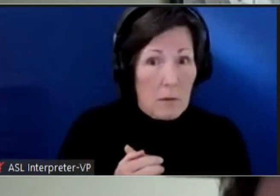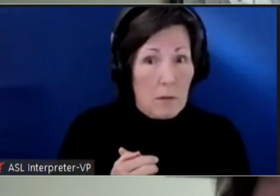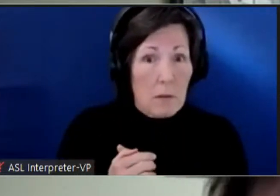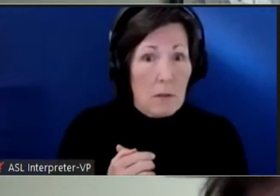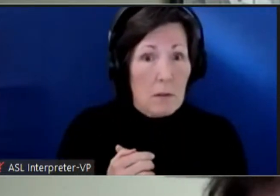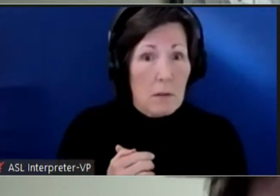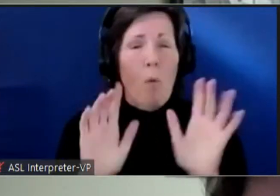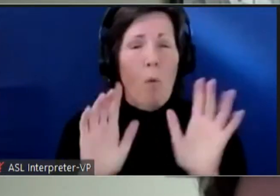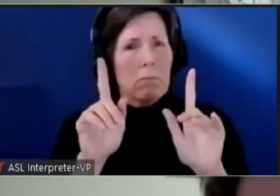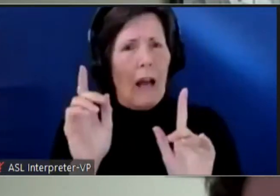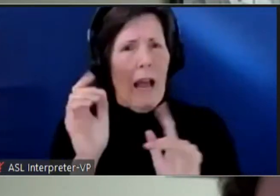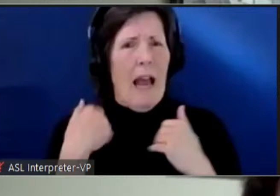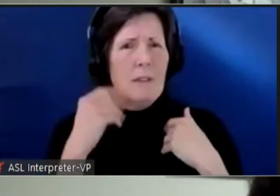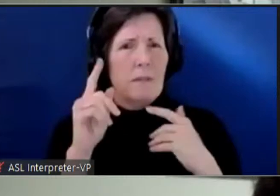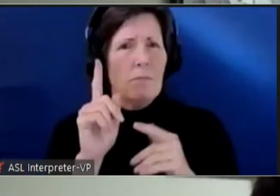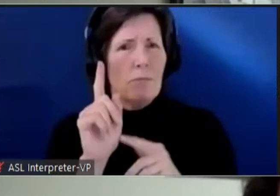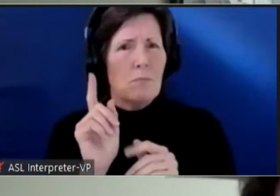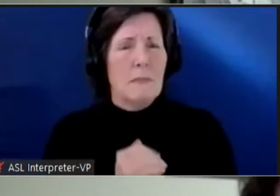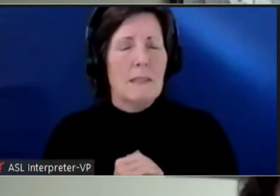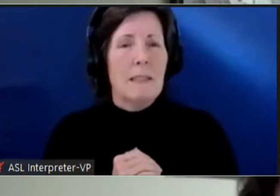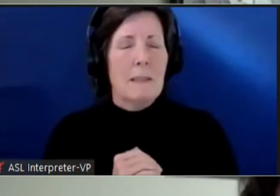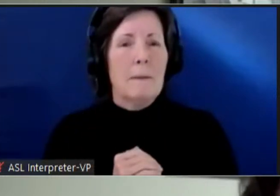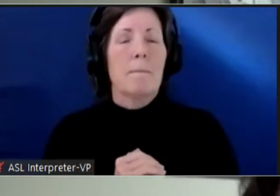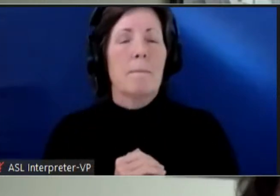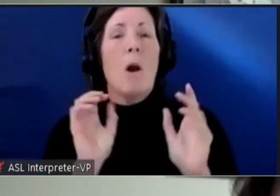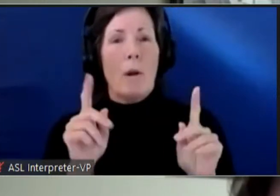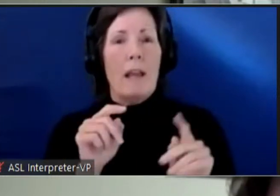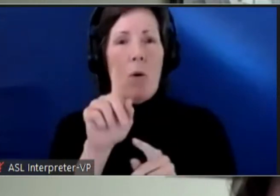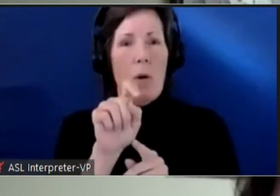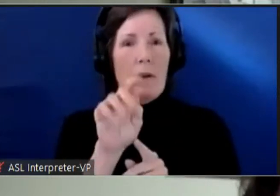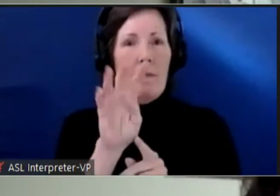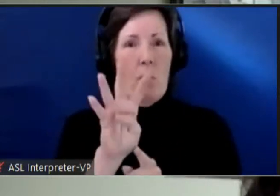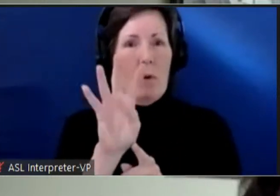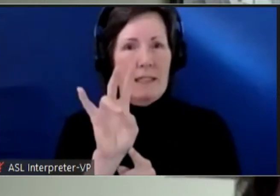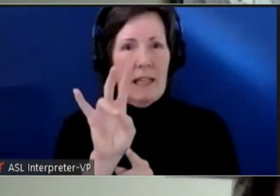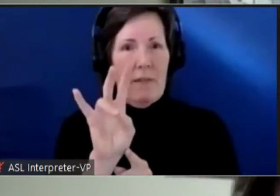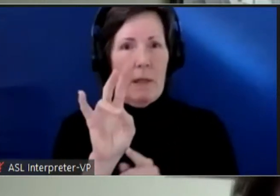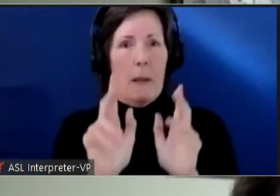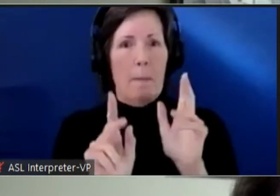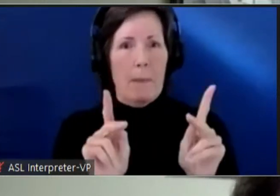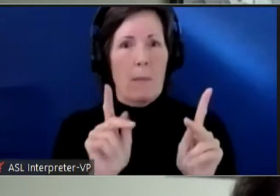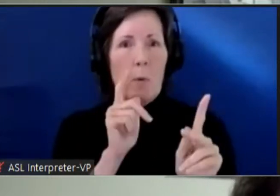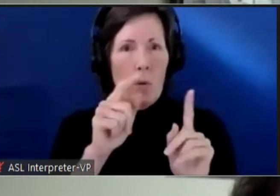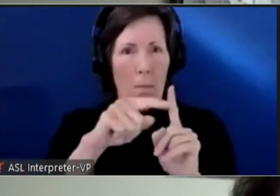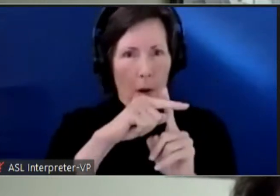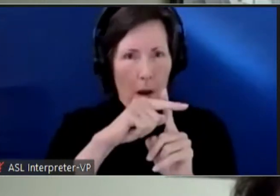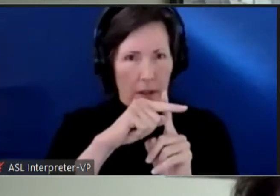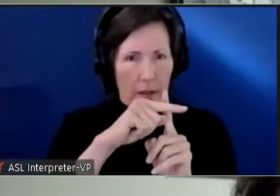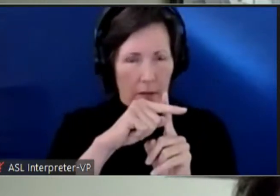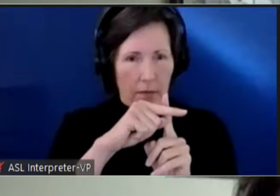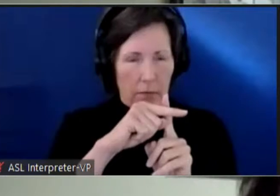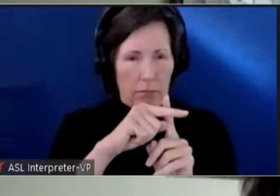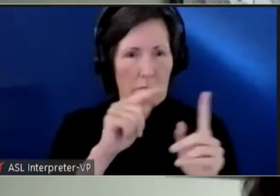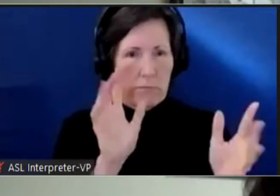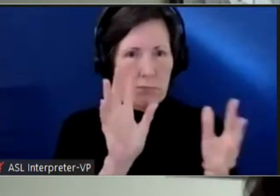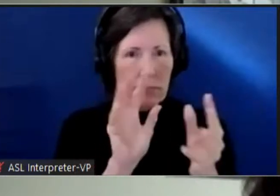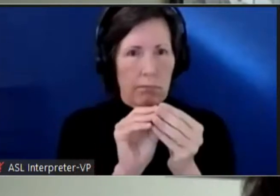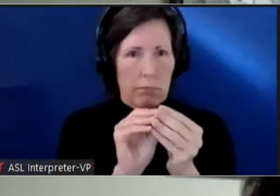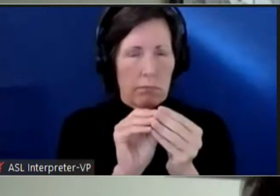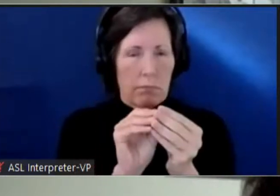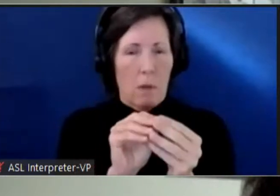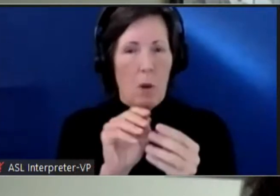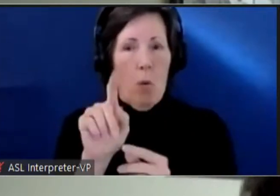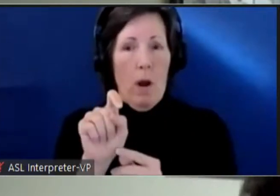Oh, I do have it. Excuse me. I have it. So there were 147 people who were positive ultimately.